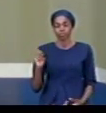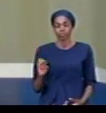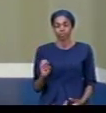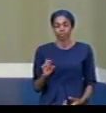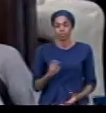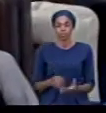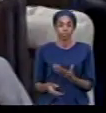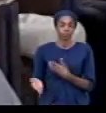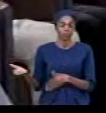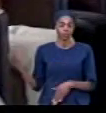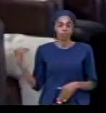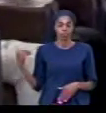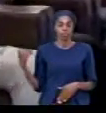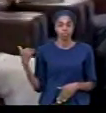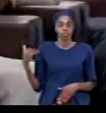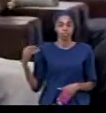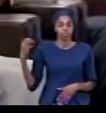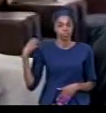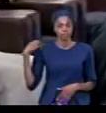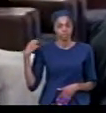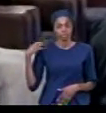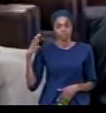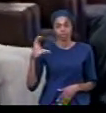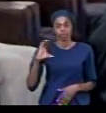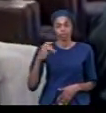You are welcome in Jesus'